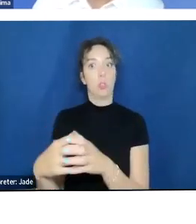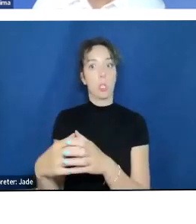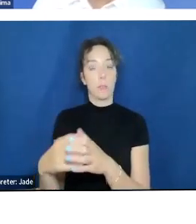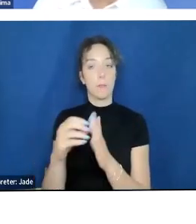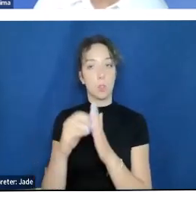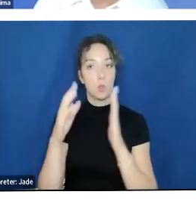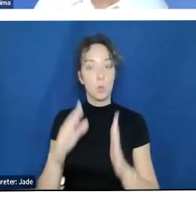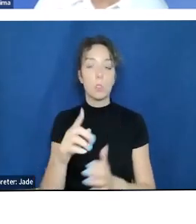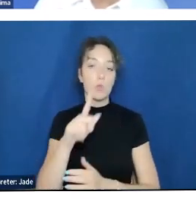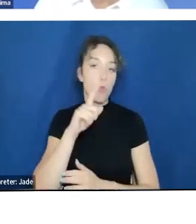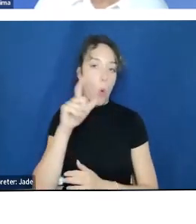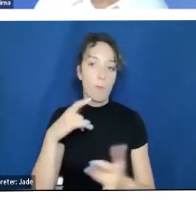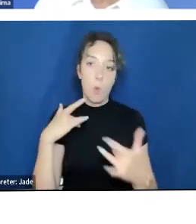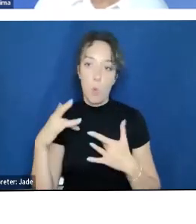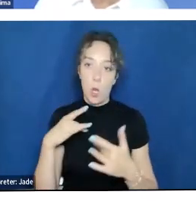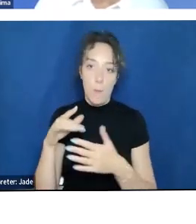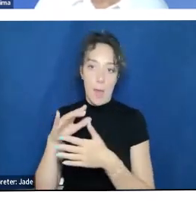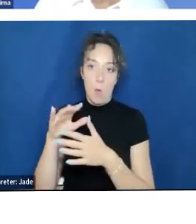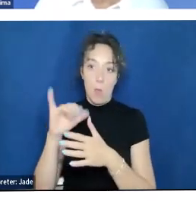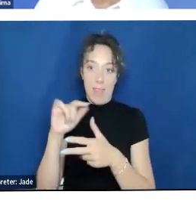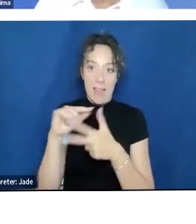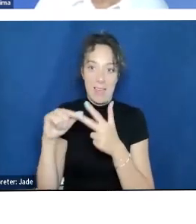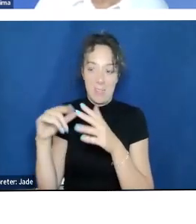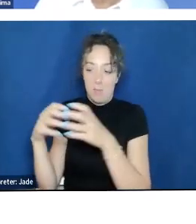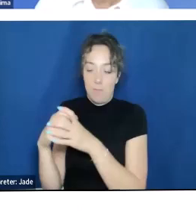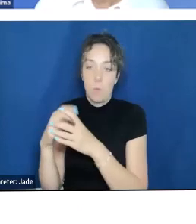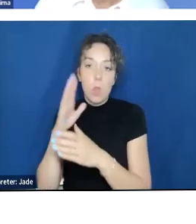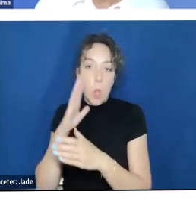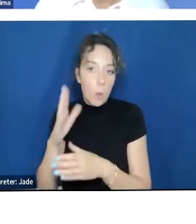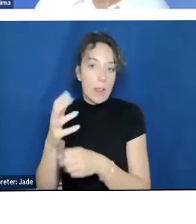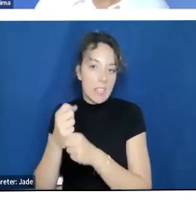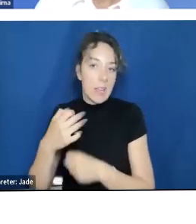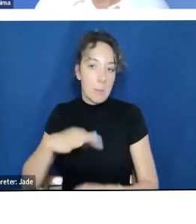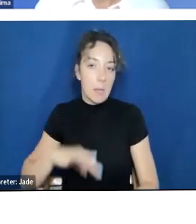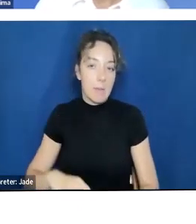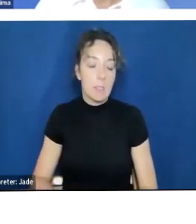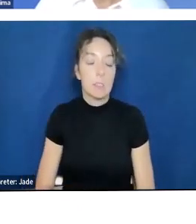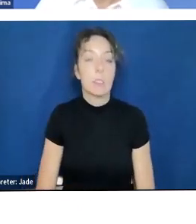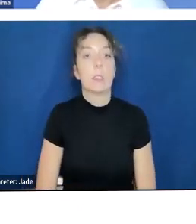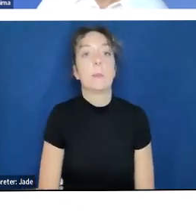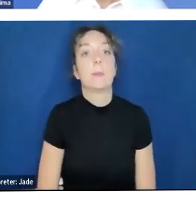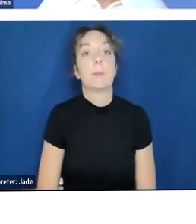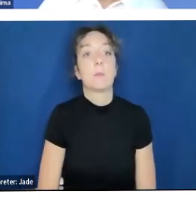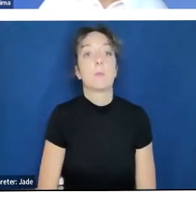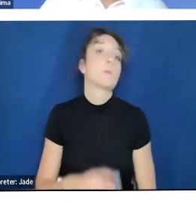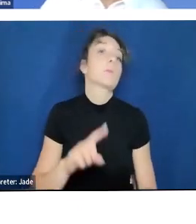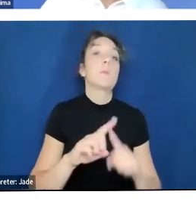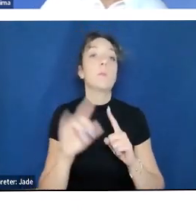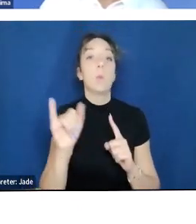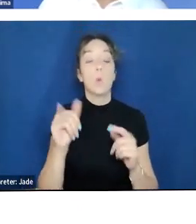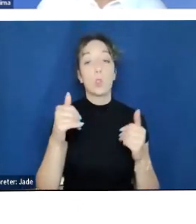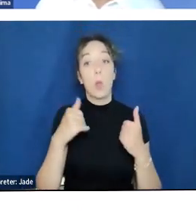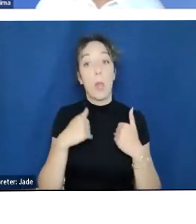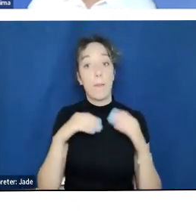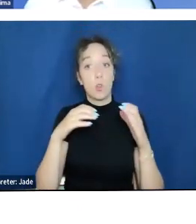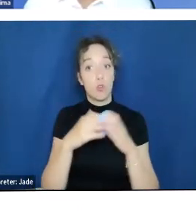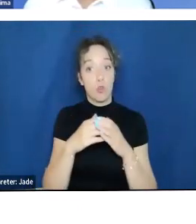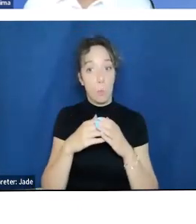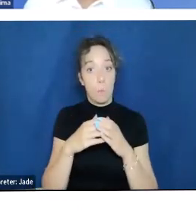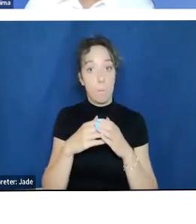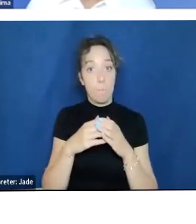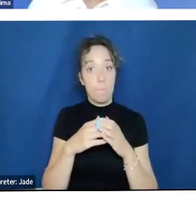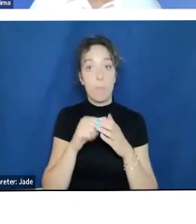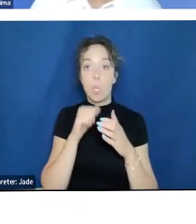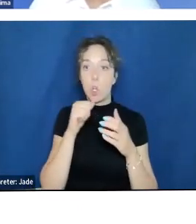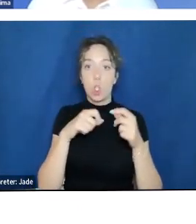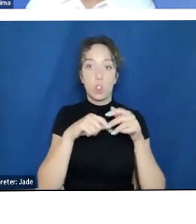have to worry about them. They're going to get benefits for the most part. However, there's also a group of students who are